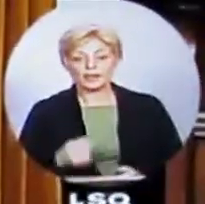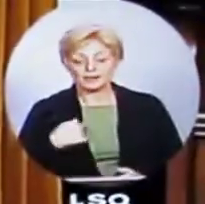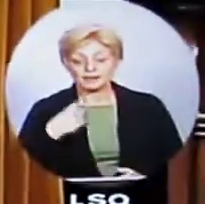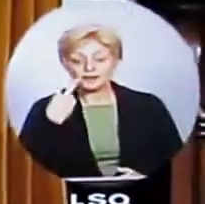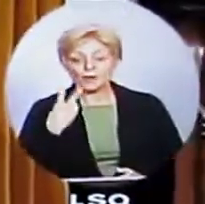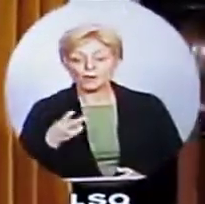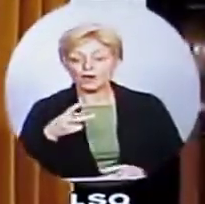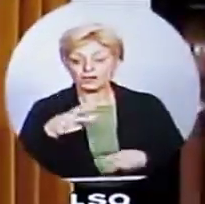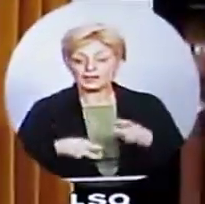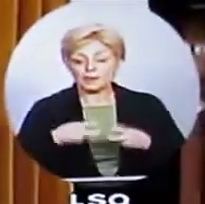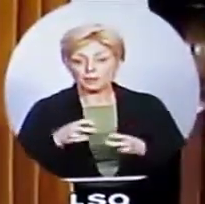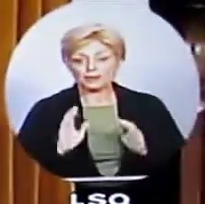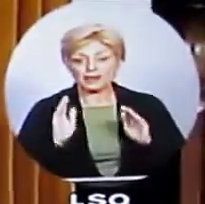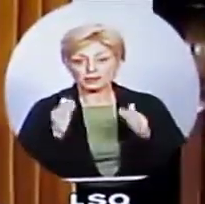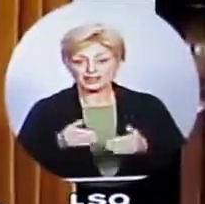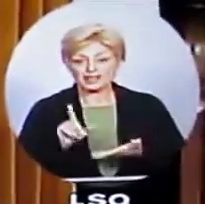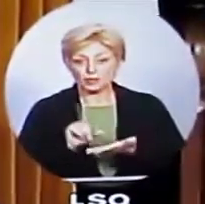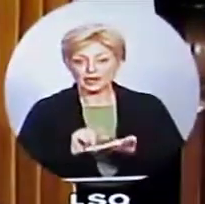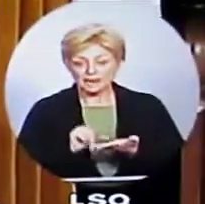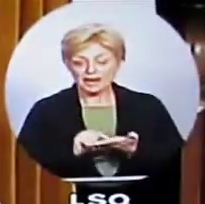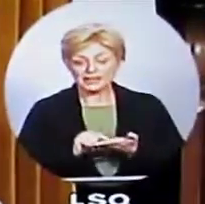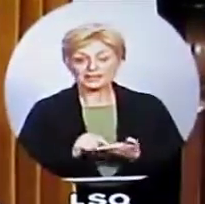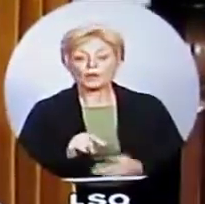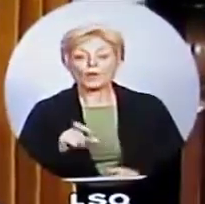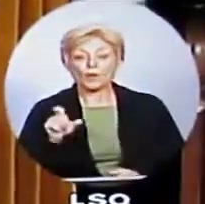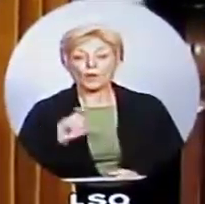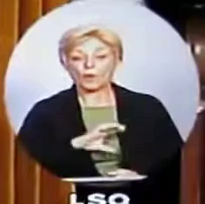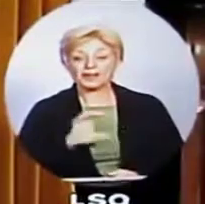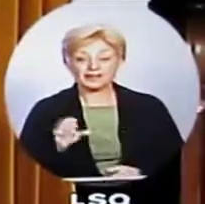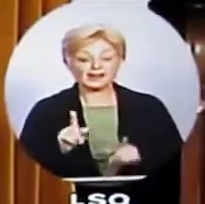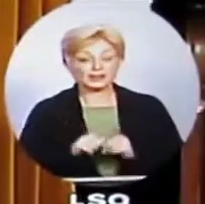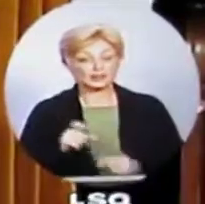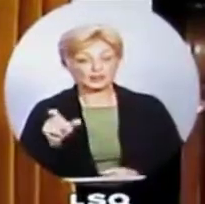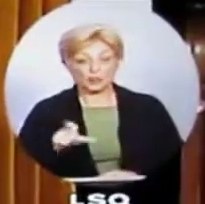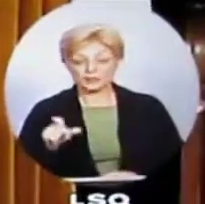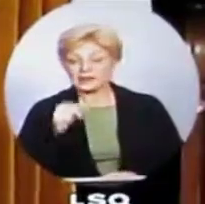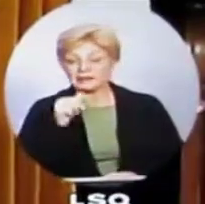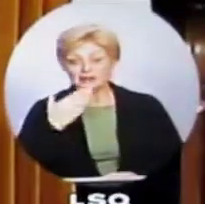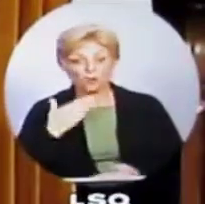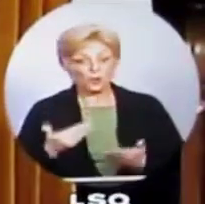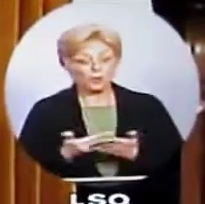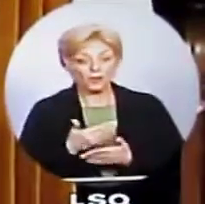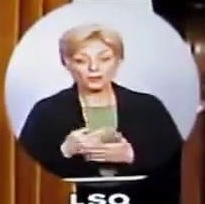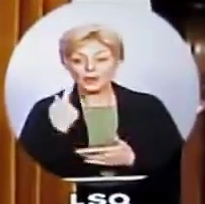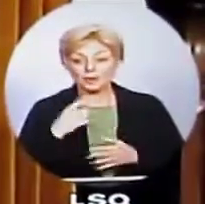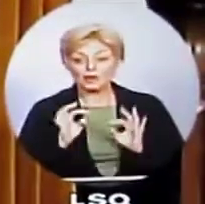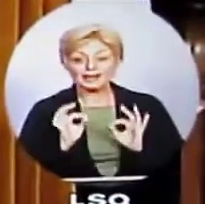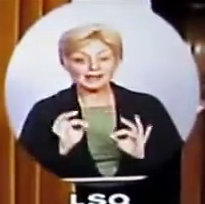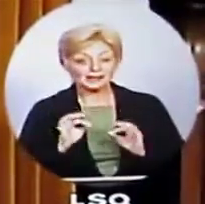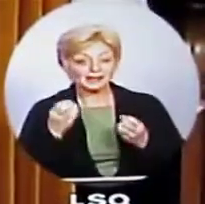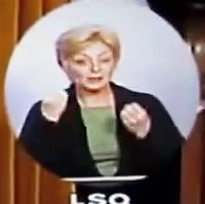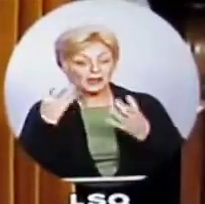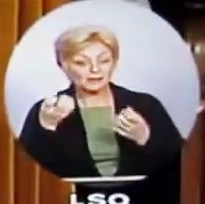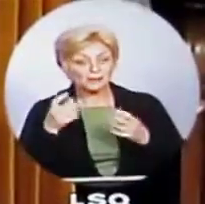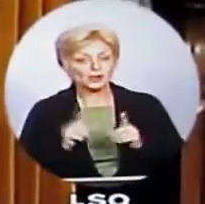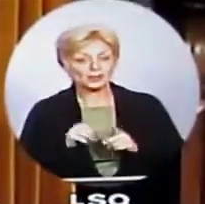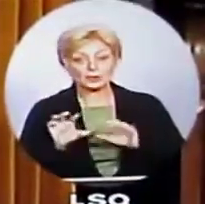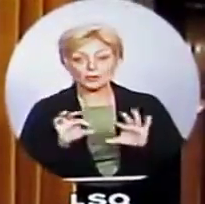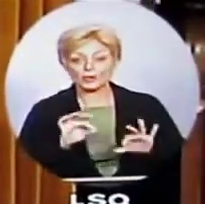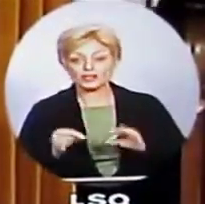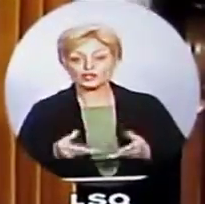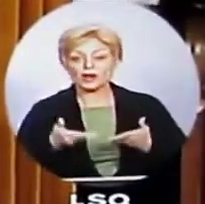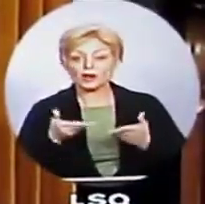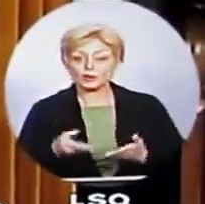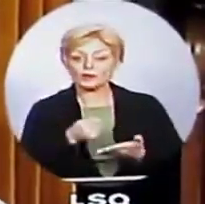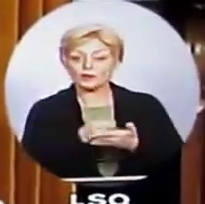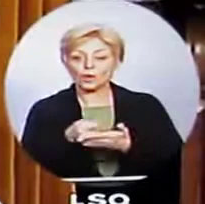Mr. Speaker, acknowledging the problem with respect to media concentration in Canada and Quebec is good news for the quality of